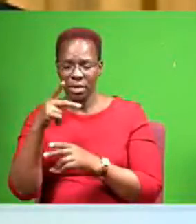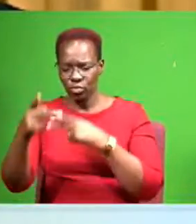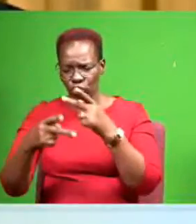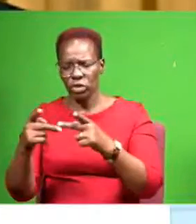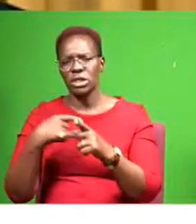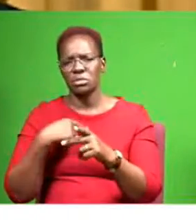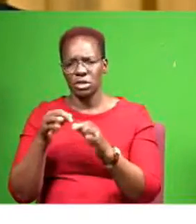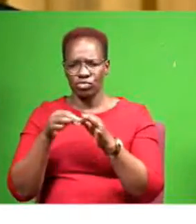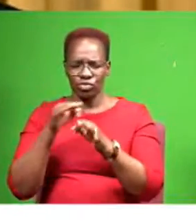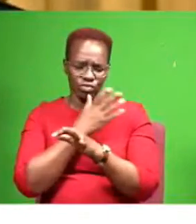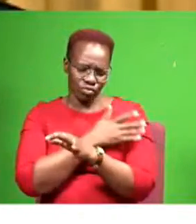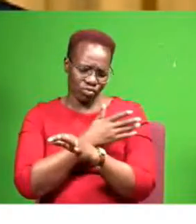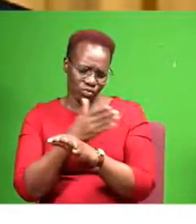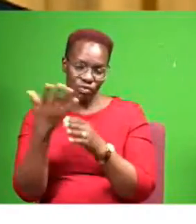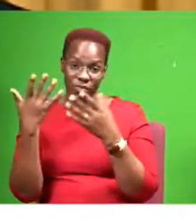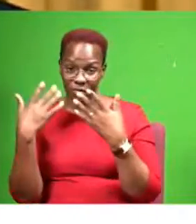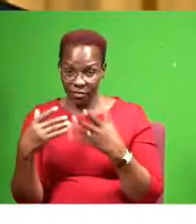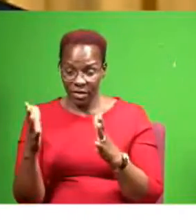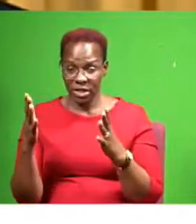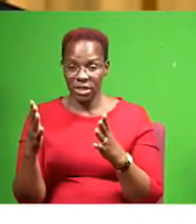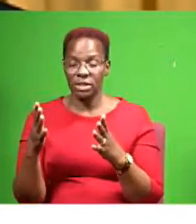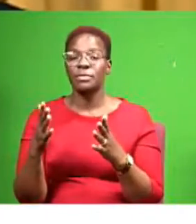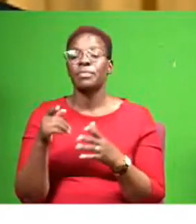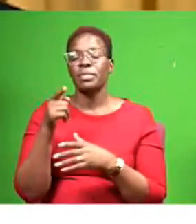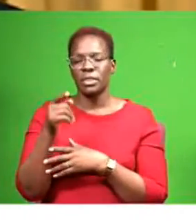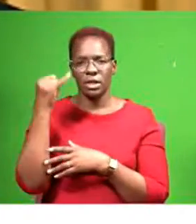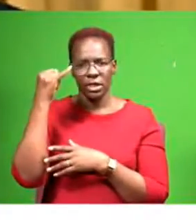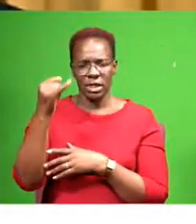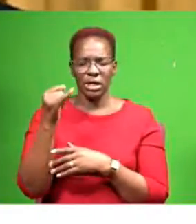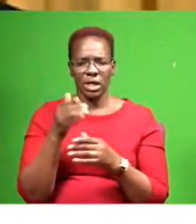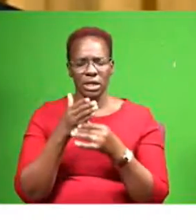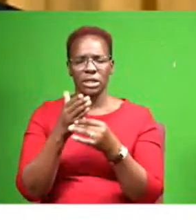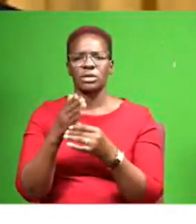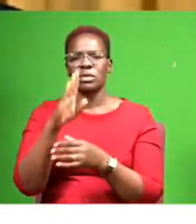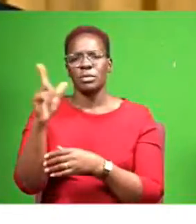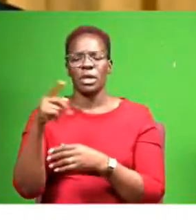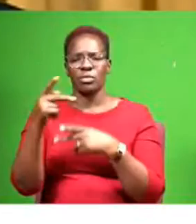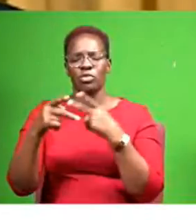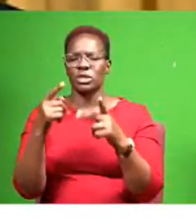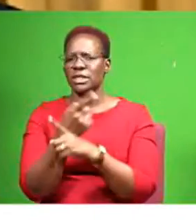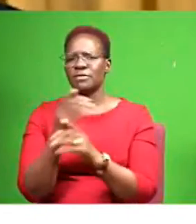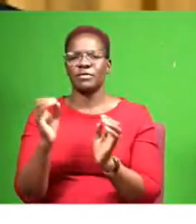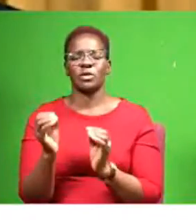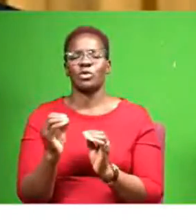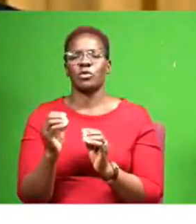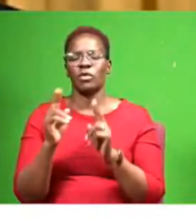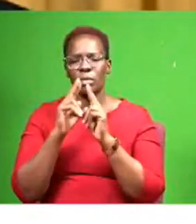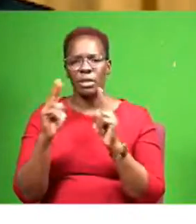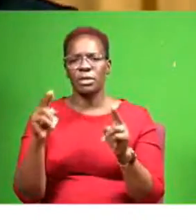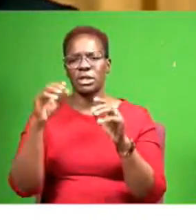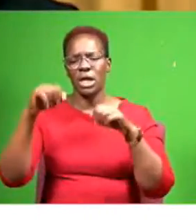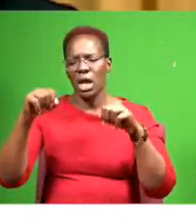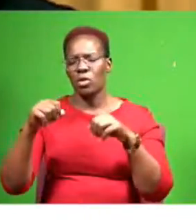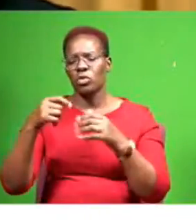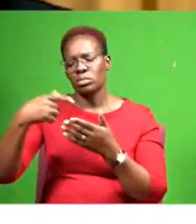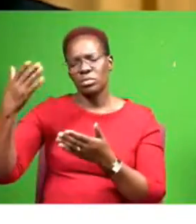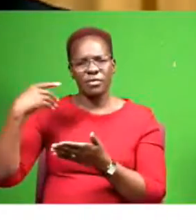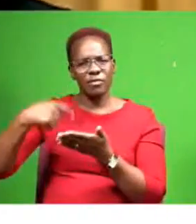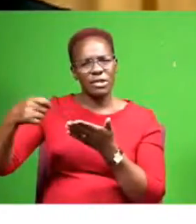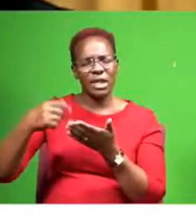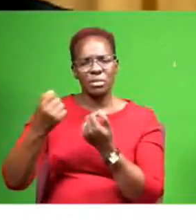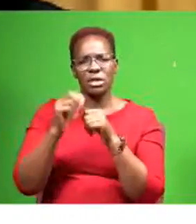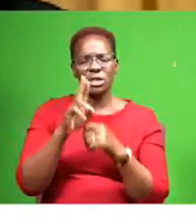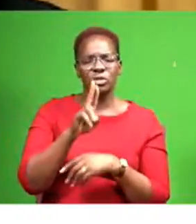already adverted to, the initiative leading to the BBI process was not any different from the peace accord that was signed between